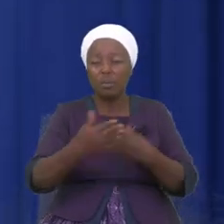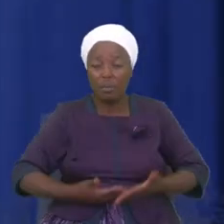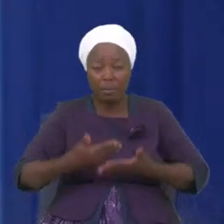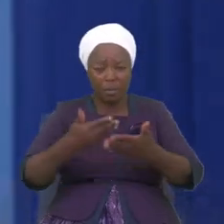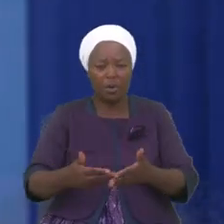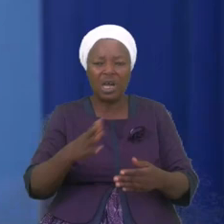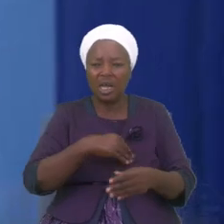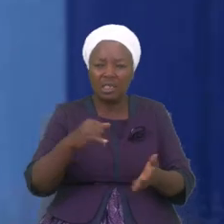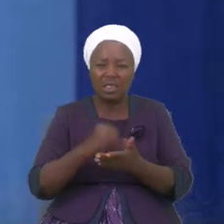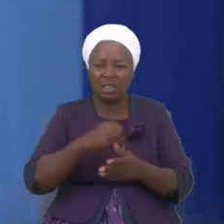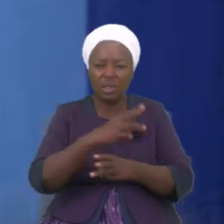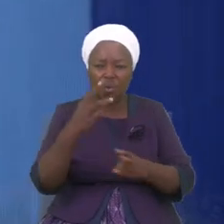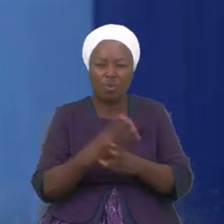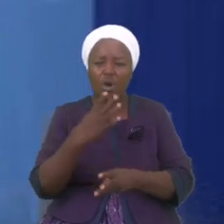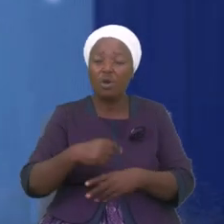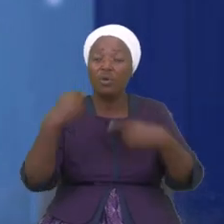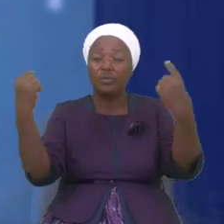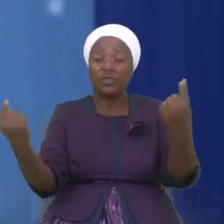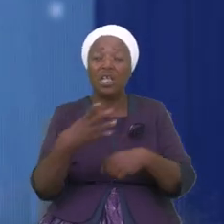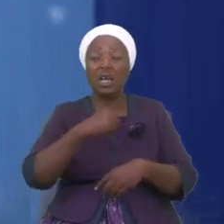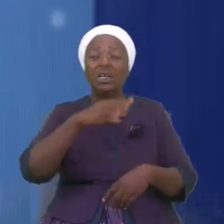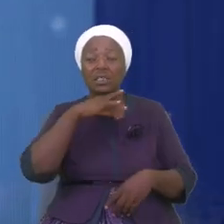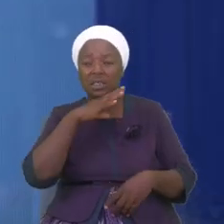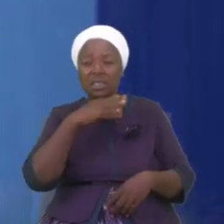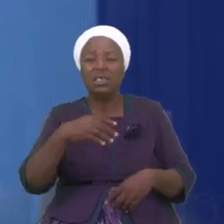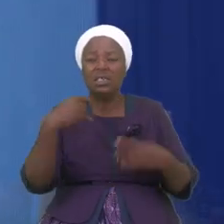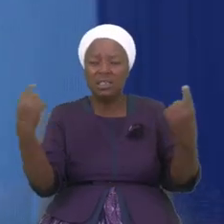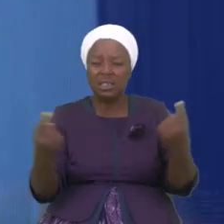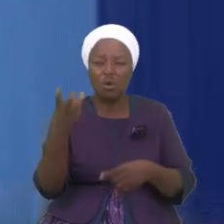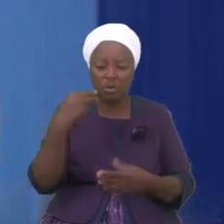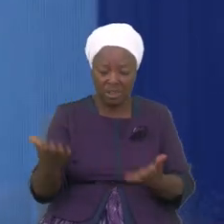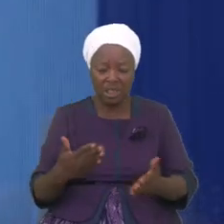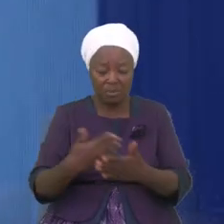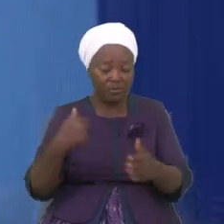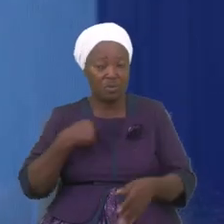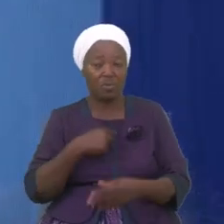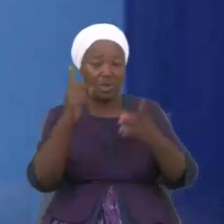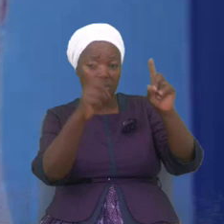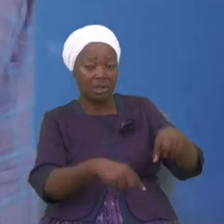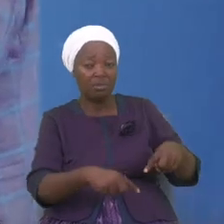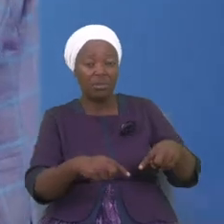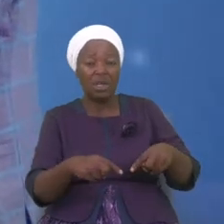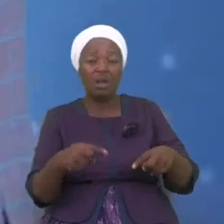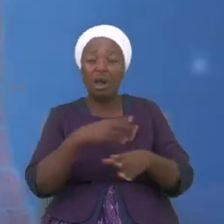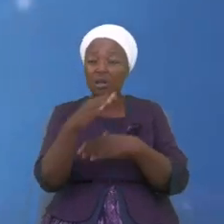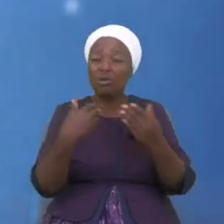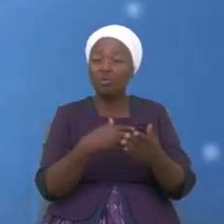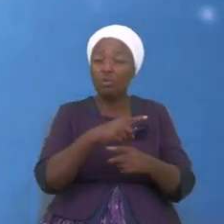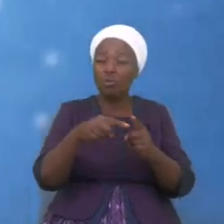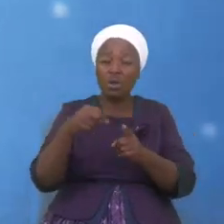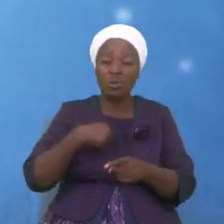corruption. Sin was here before we came. The river was here before we came. And when we came, we